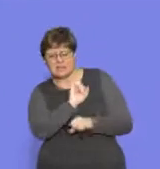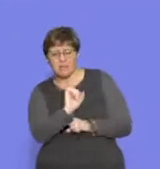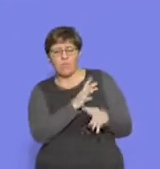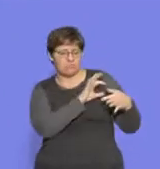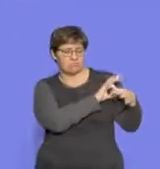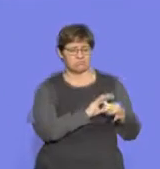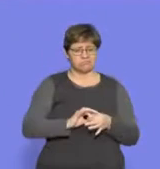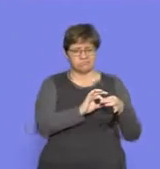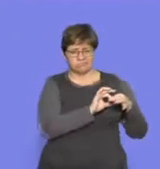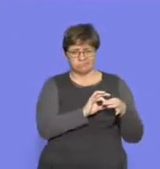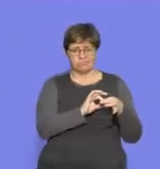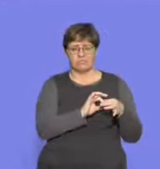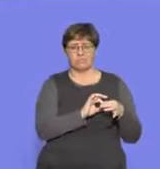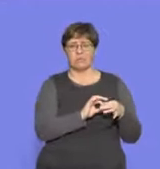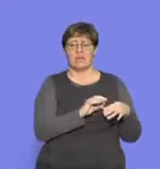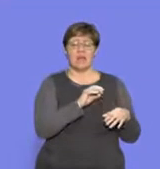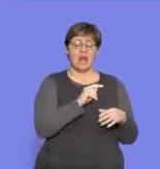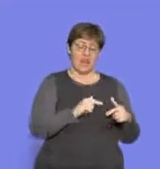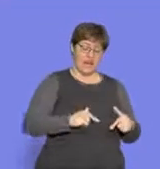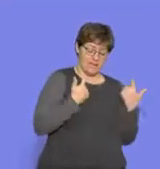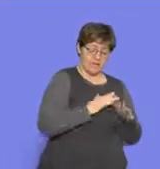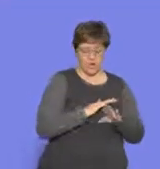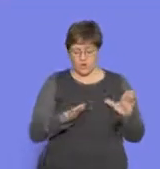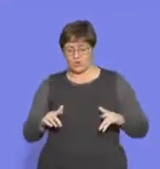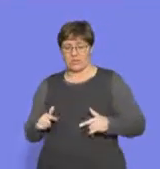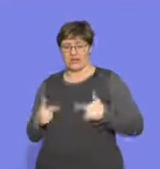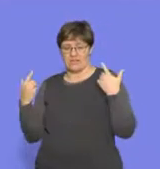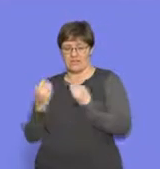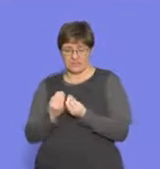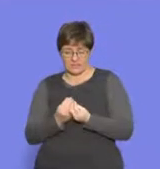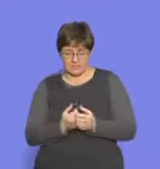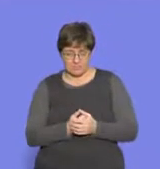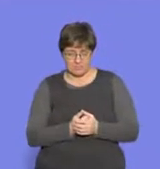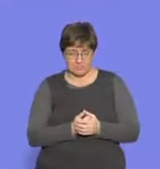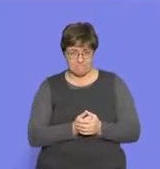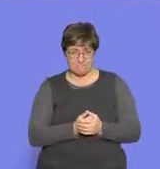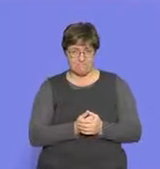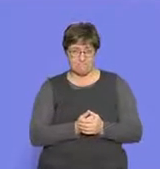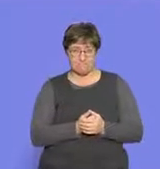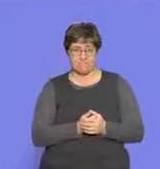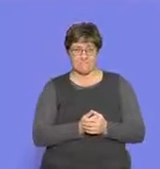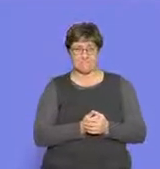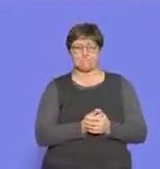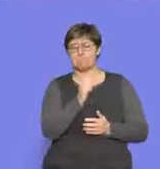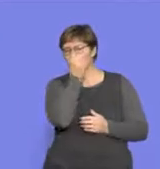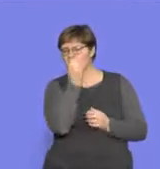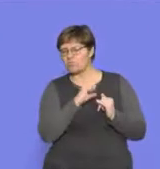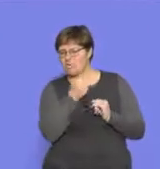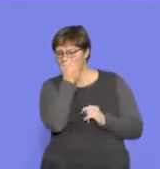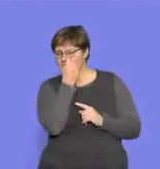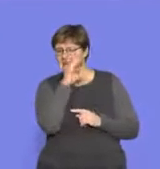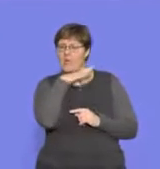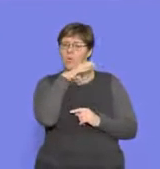close interaction between the abiotic and the biotic components. So as I mentioned, let's try and understand what